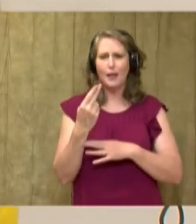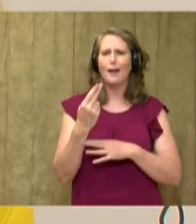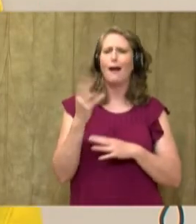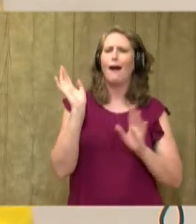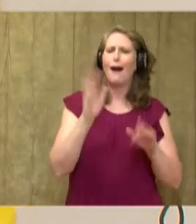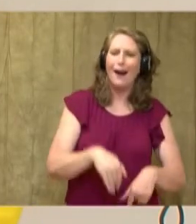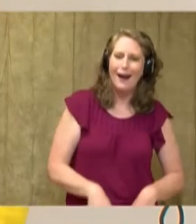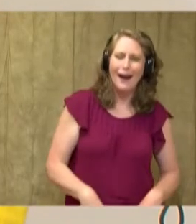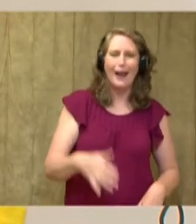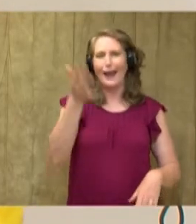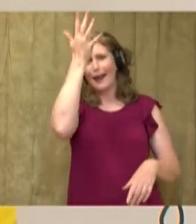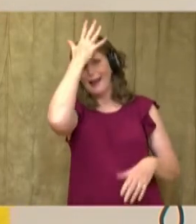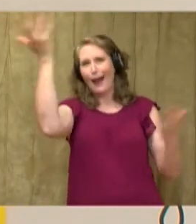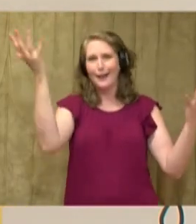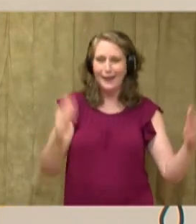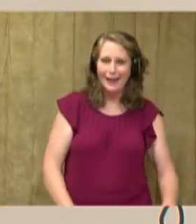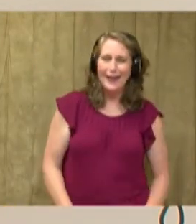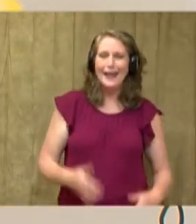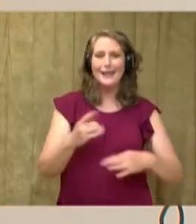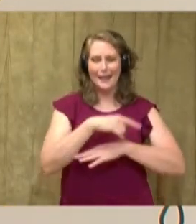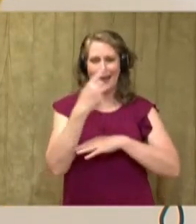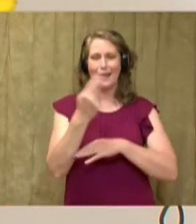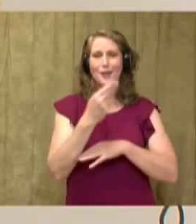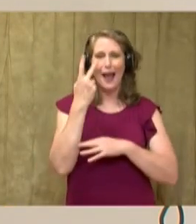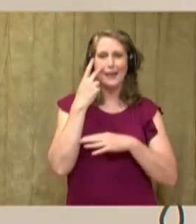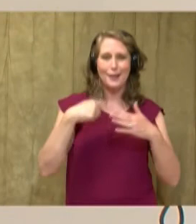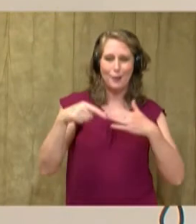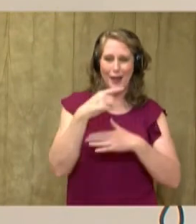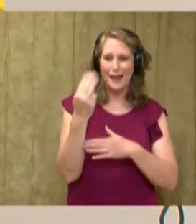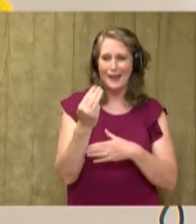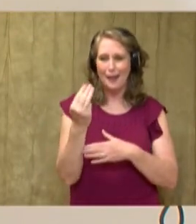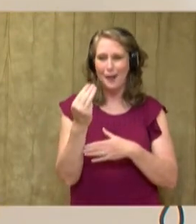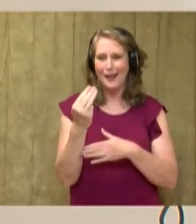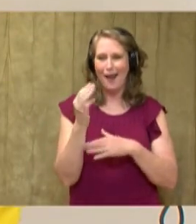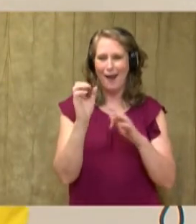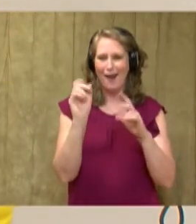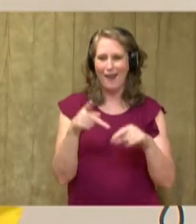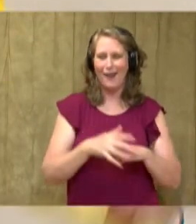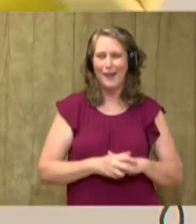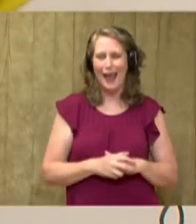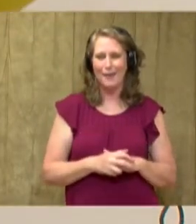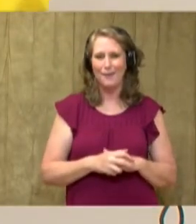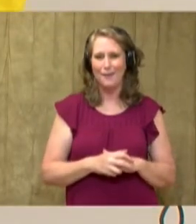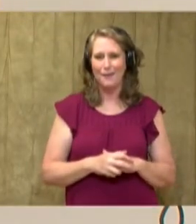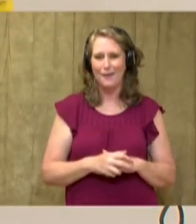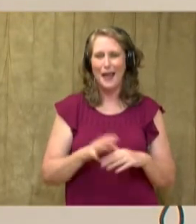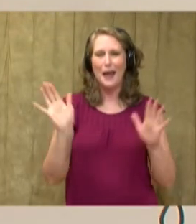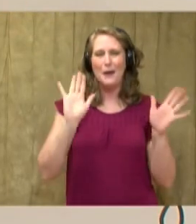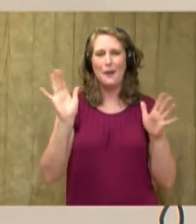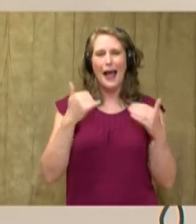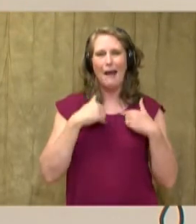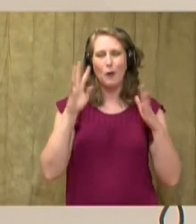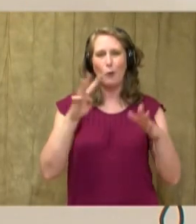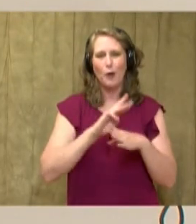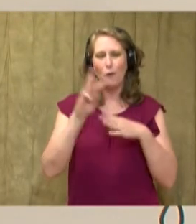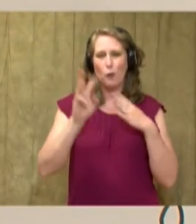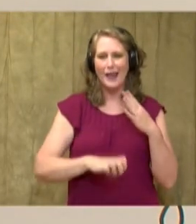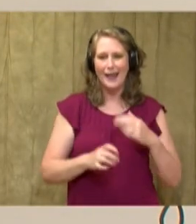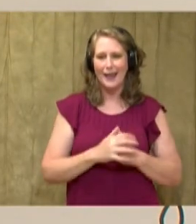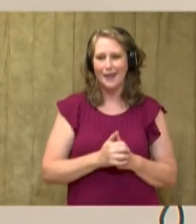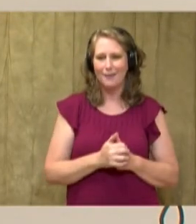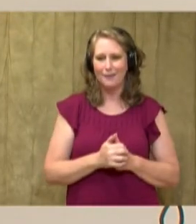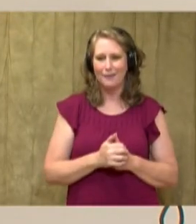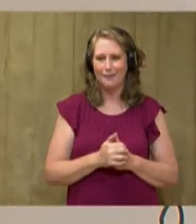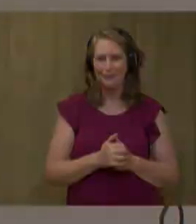Today's, okay. Today's Thursday, so I'll see y'all back on Monday, okay? All right, bye, have a wonderful weekend.